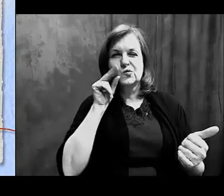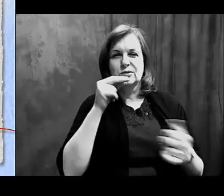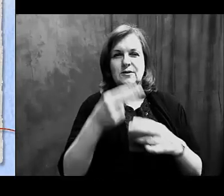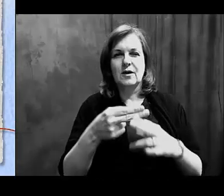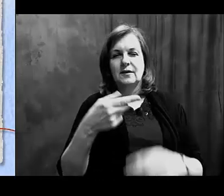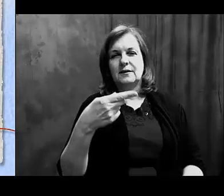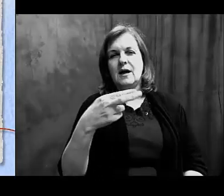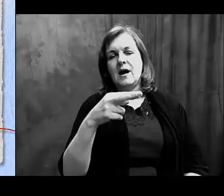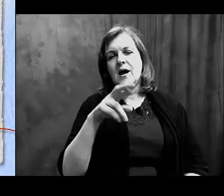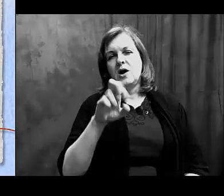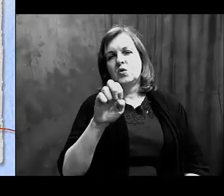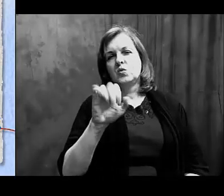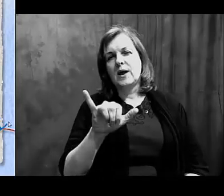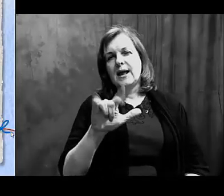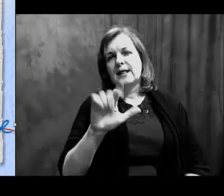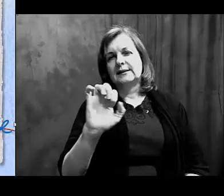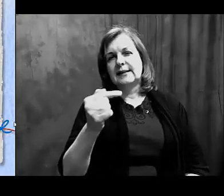here,